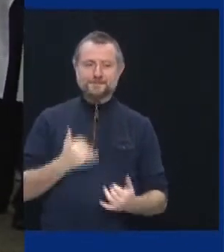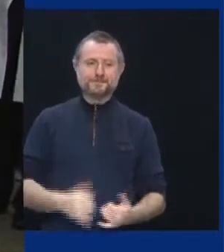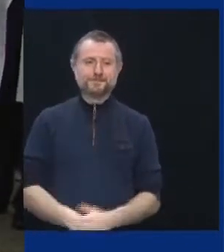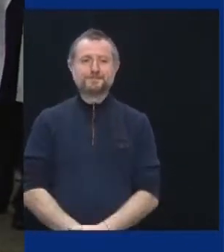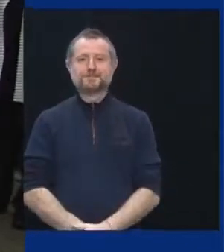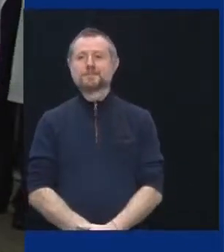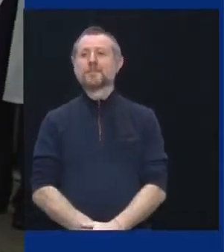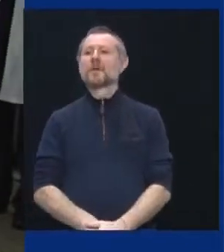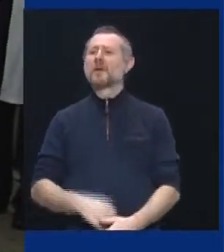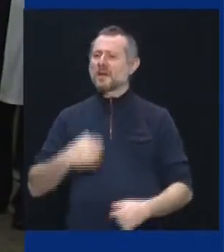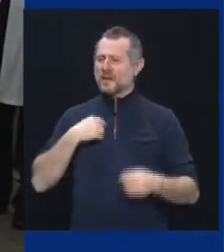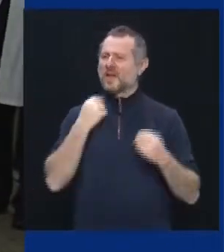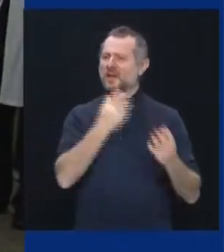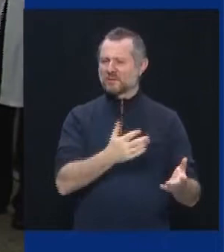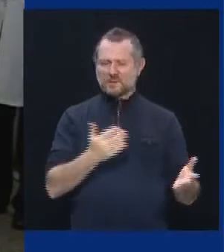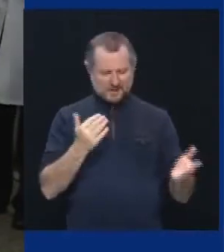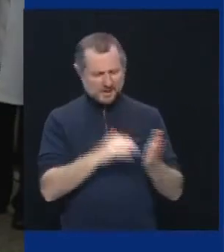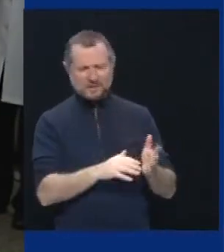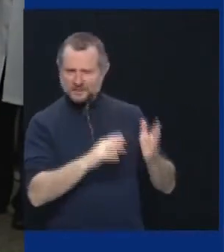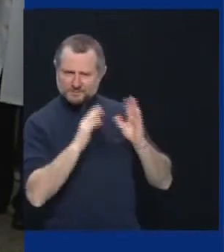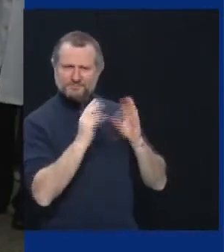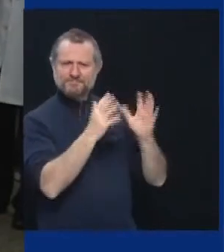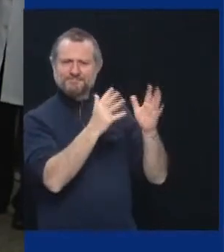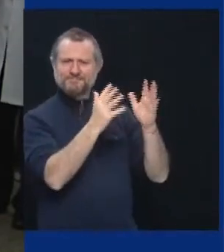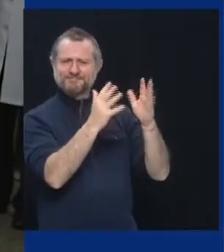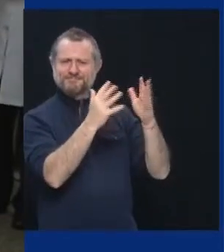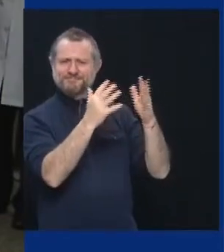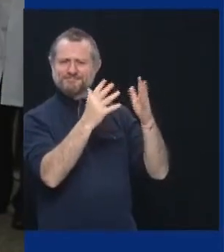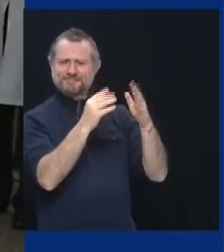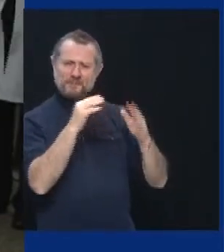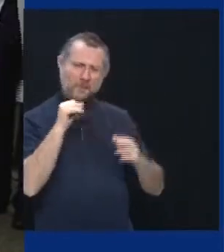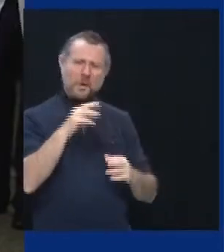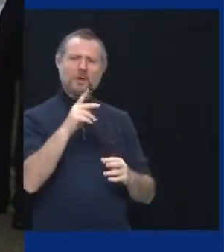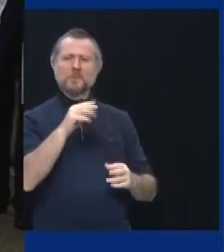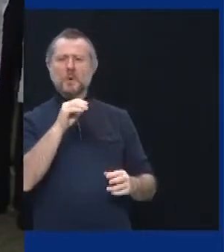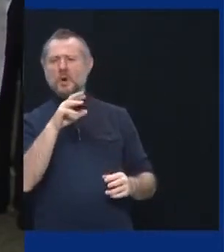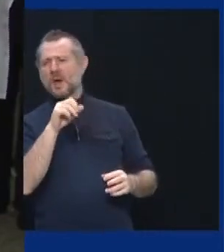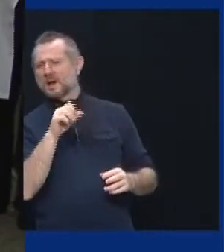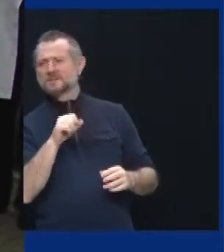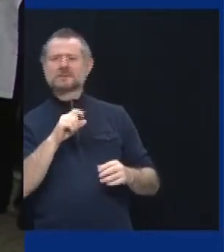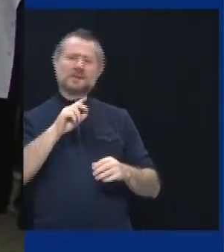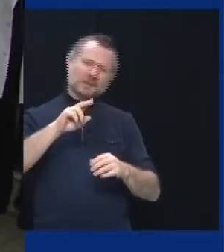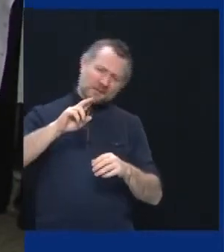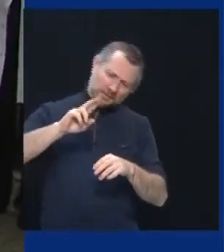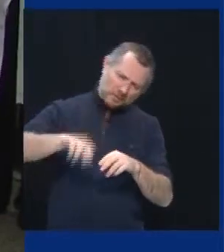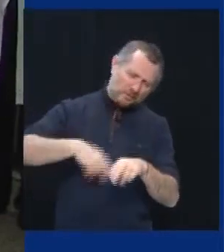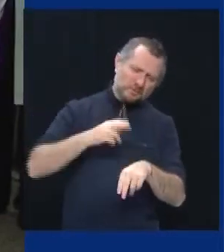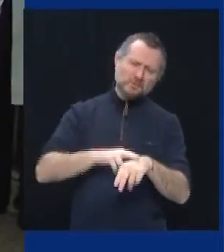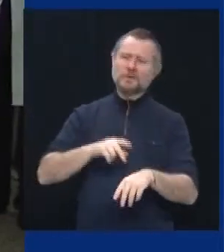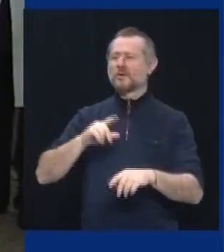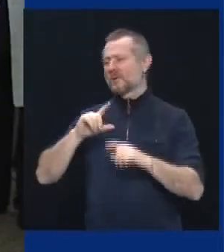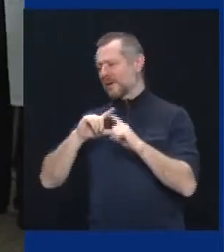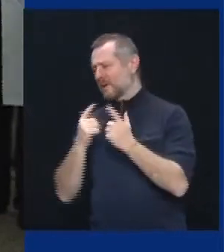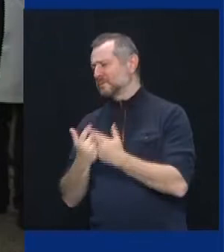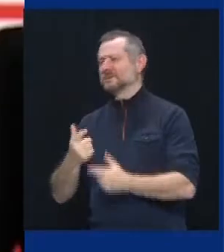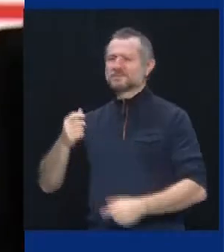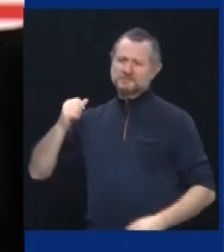Let's give him another round of applause. Mark Morial, National Urban League, comes back to Harlem.